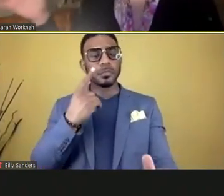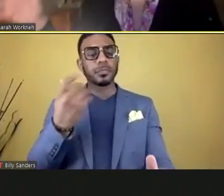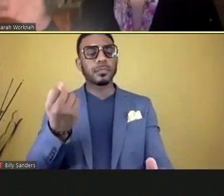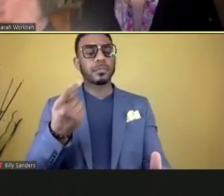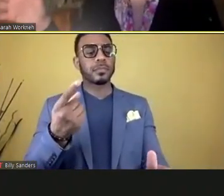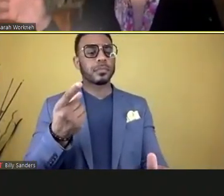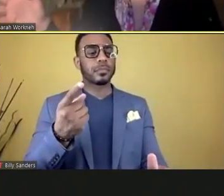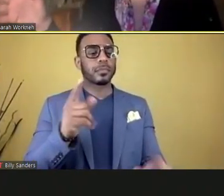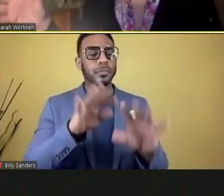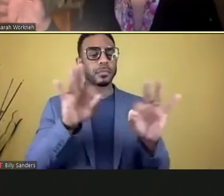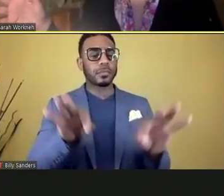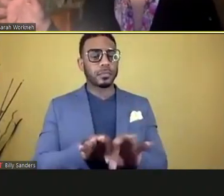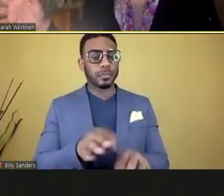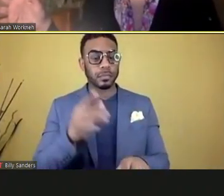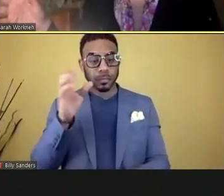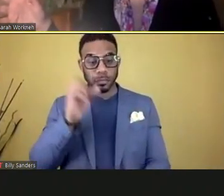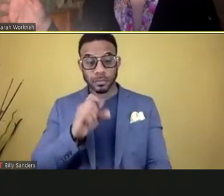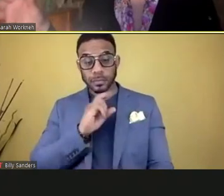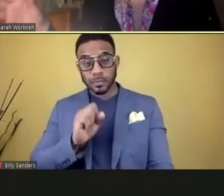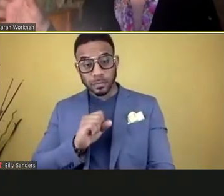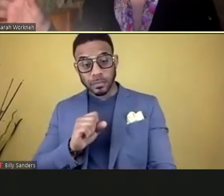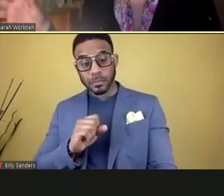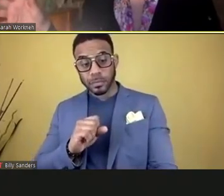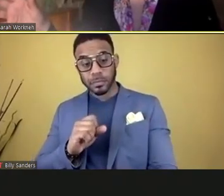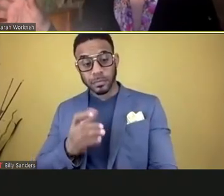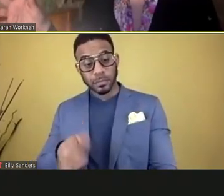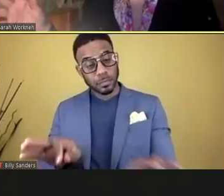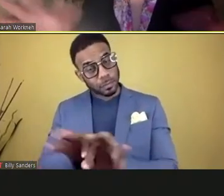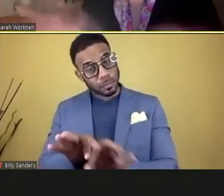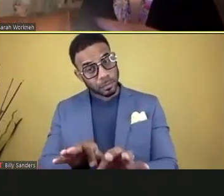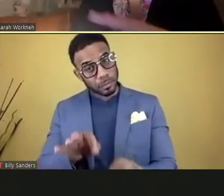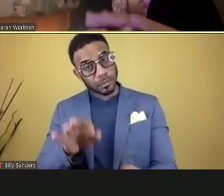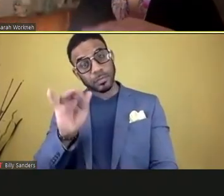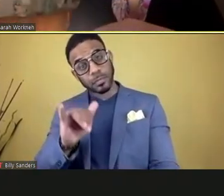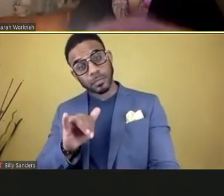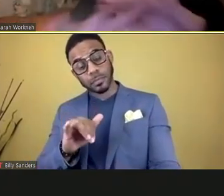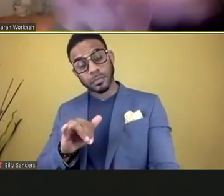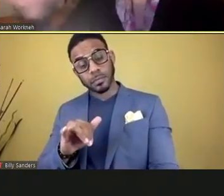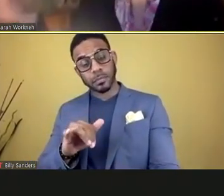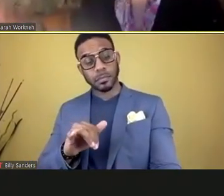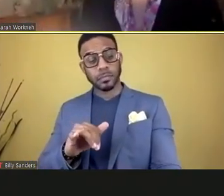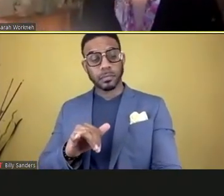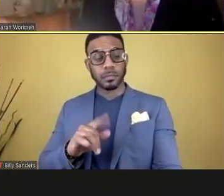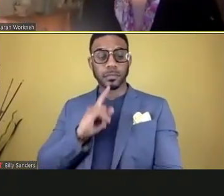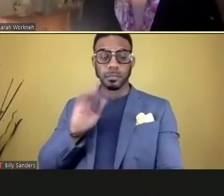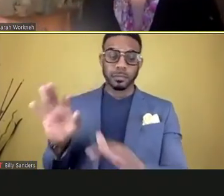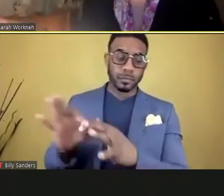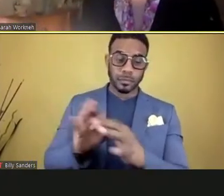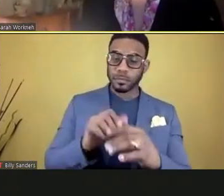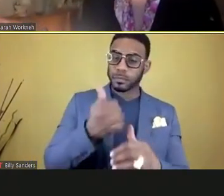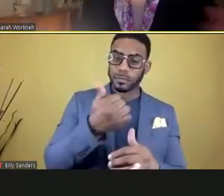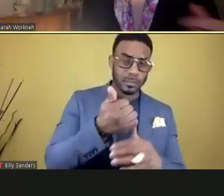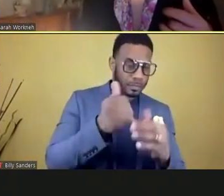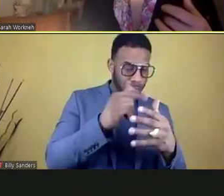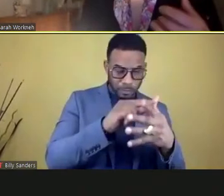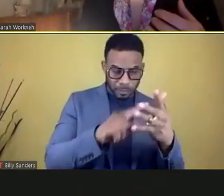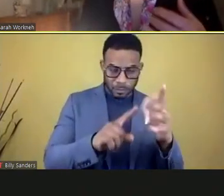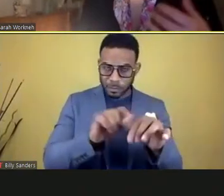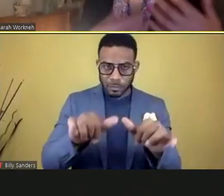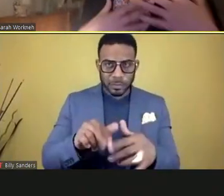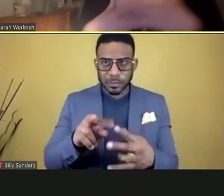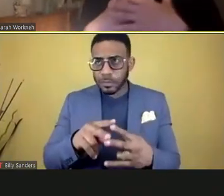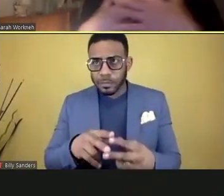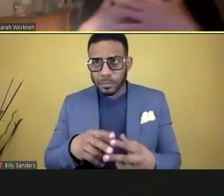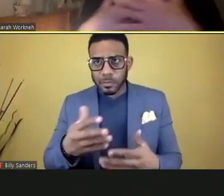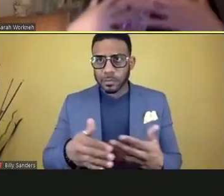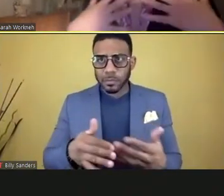the frame, I guess, is really important. And that is attached to any number of areas, whether it's kind